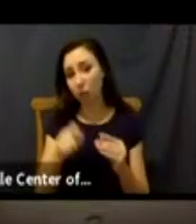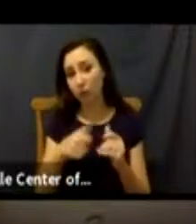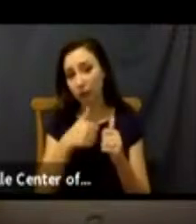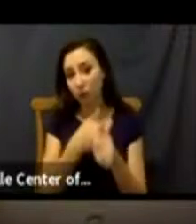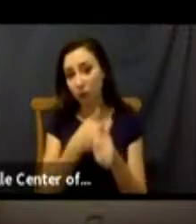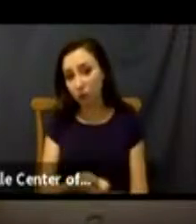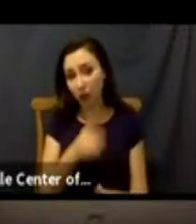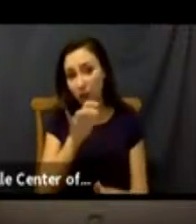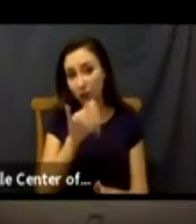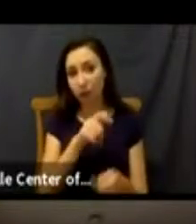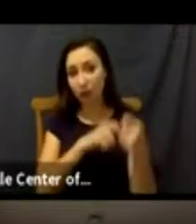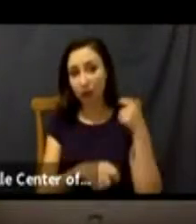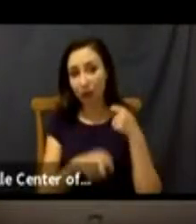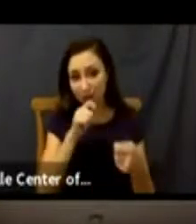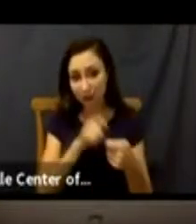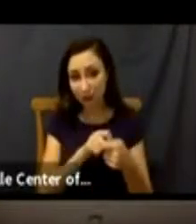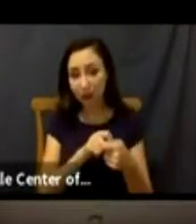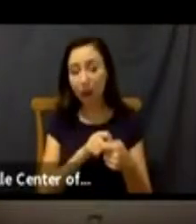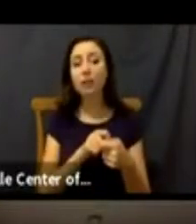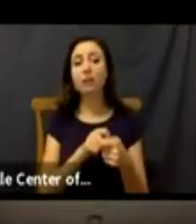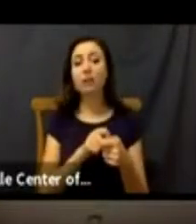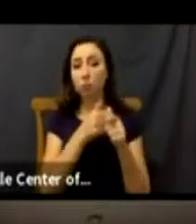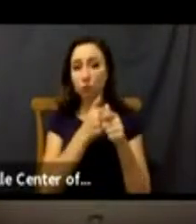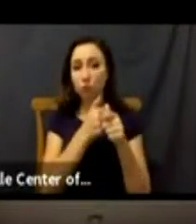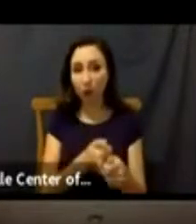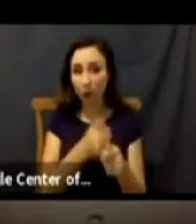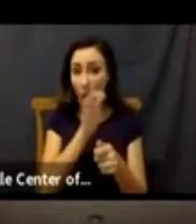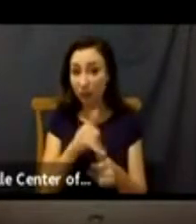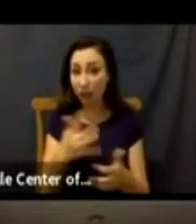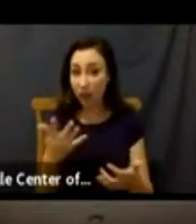suit exactly to do what they're doing? So,